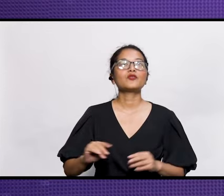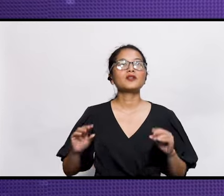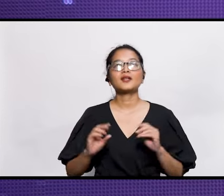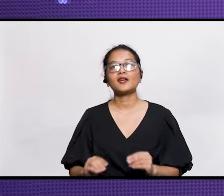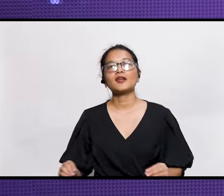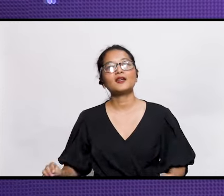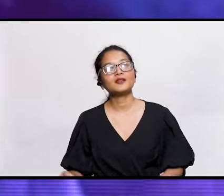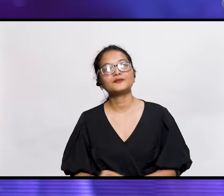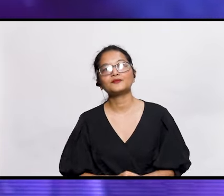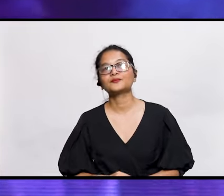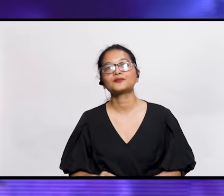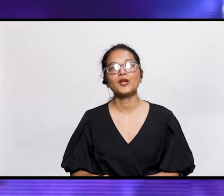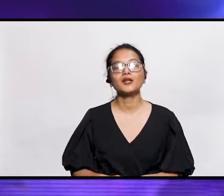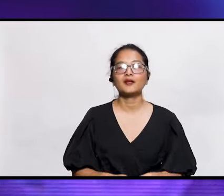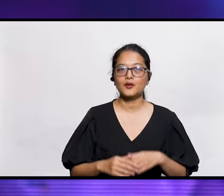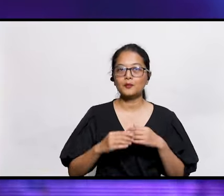stop